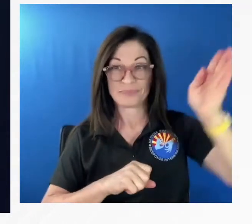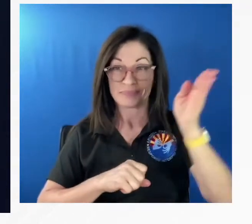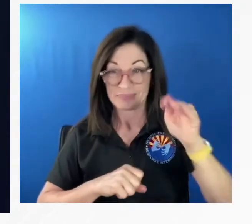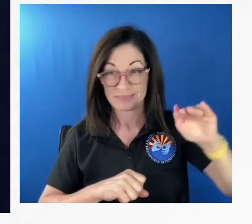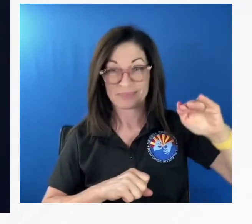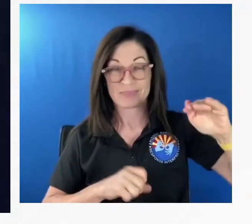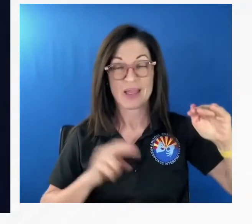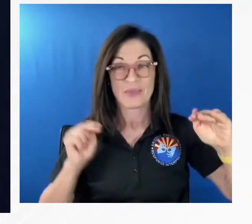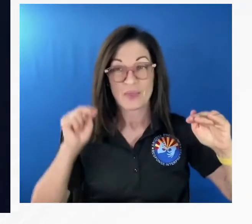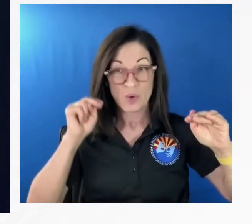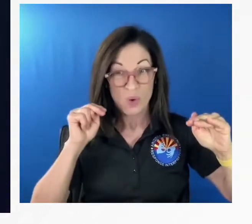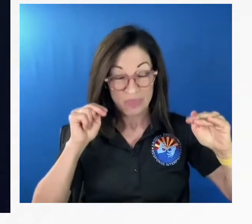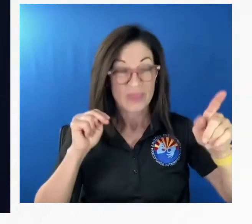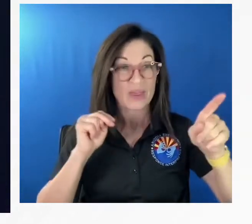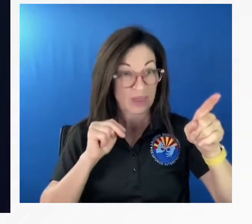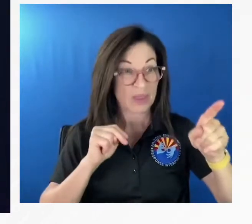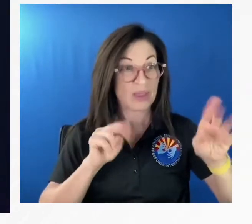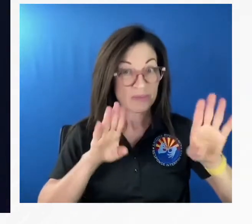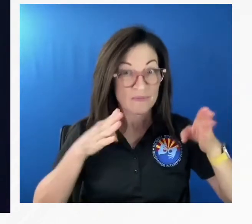this east side,